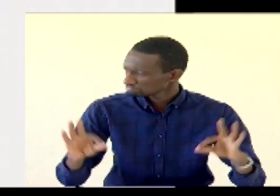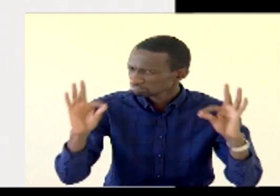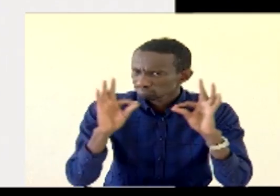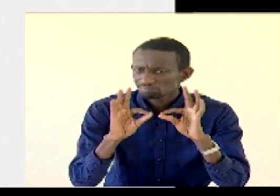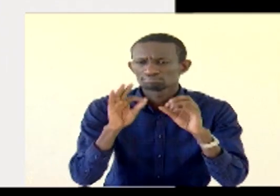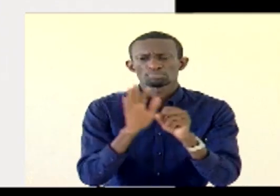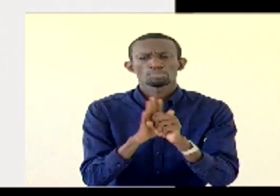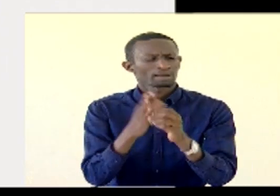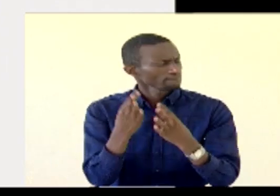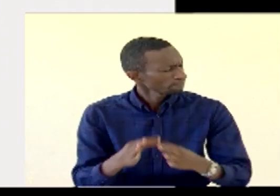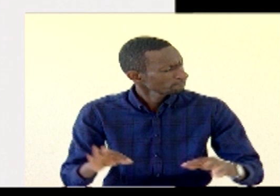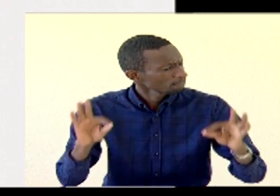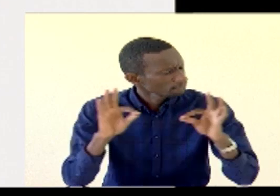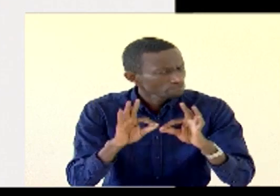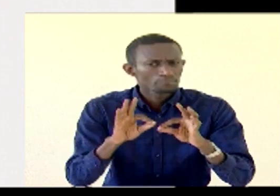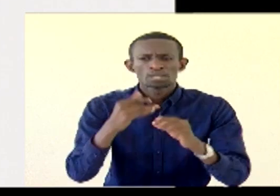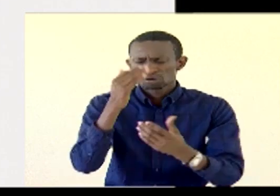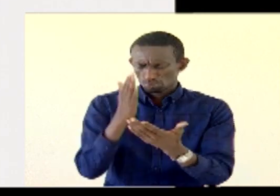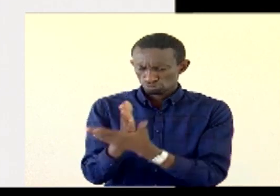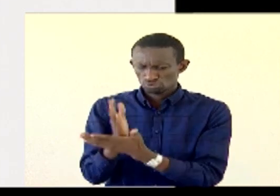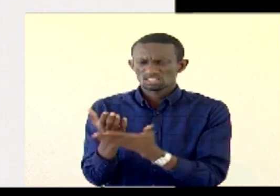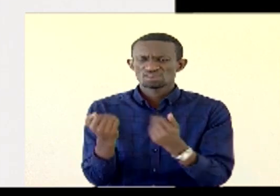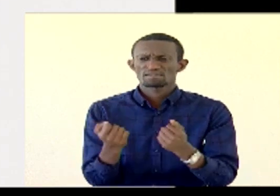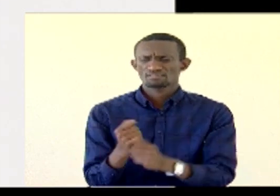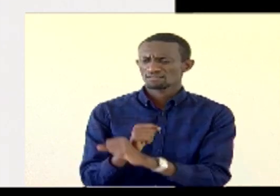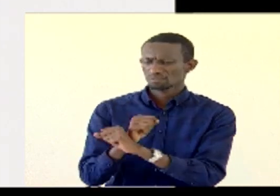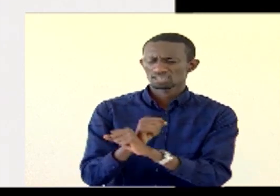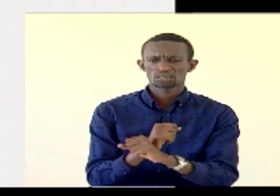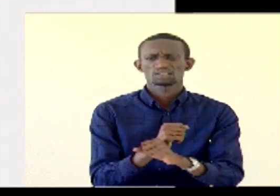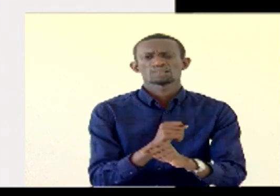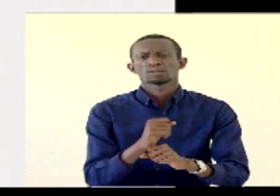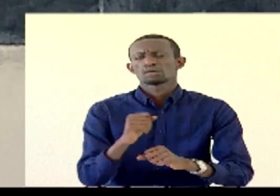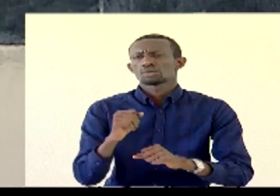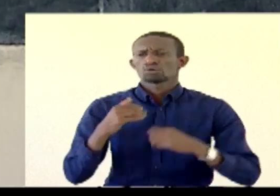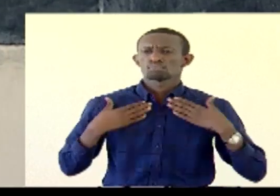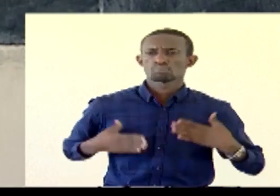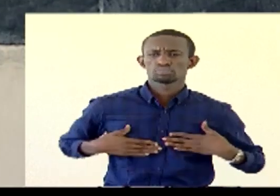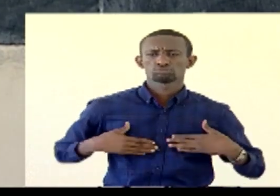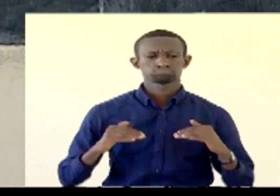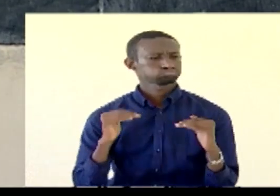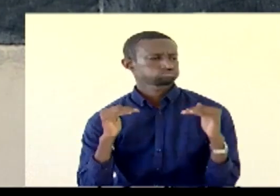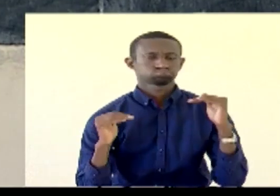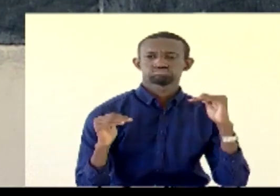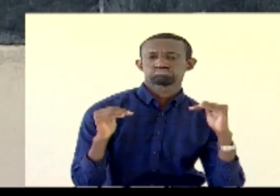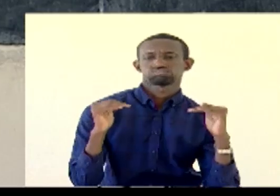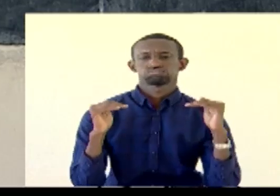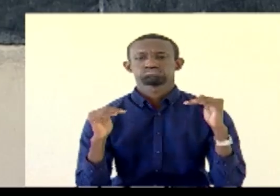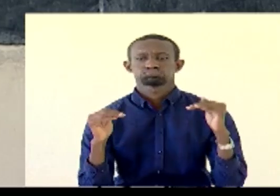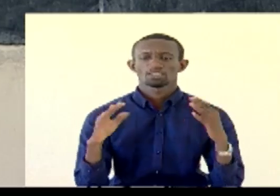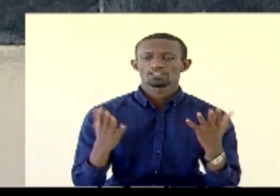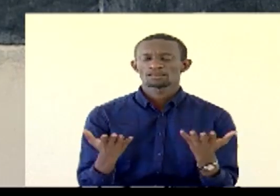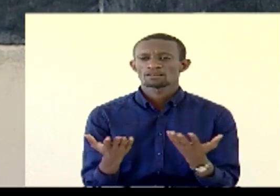because it keeps everything in balance by removing wastes such as urea